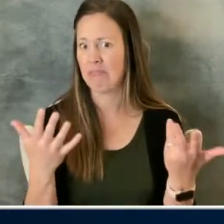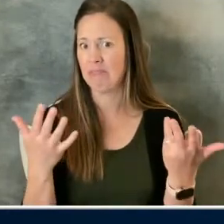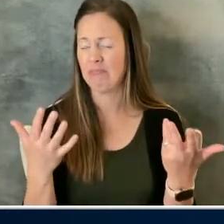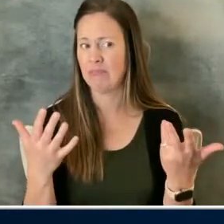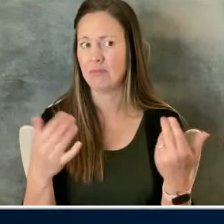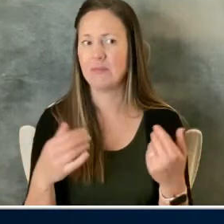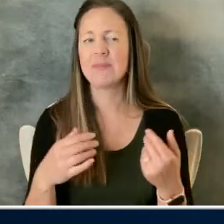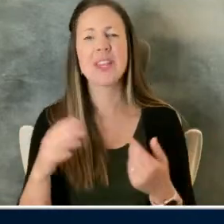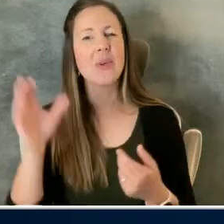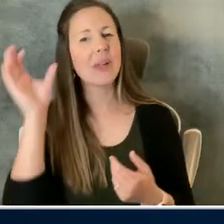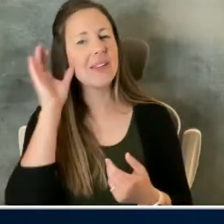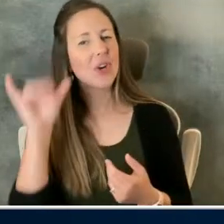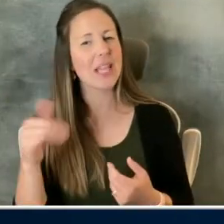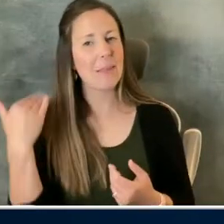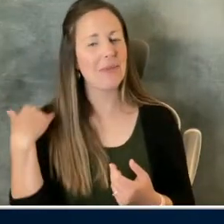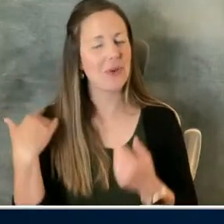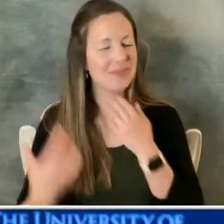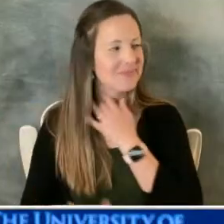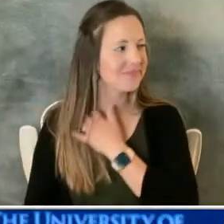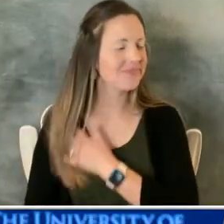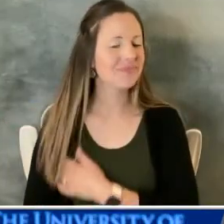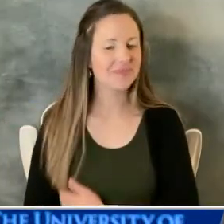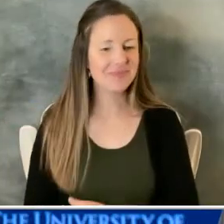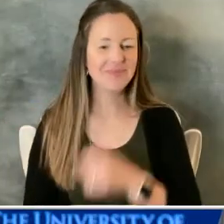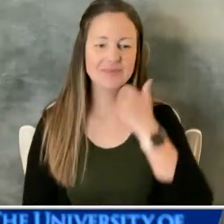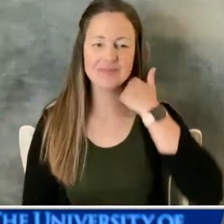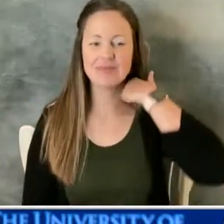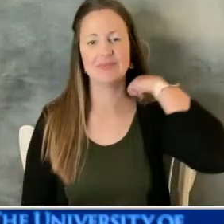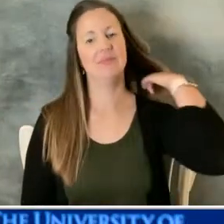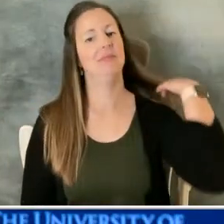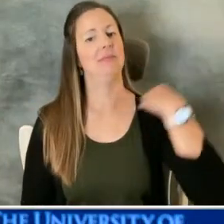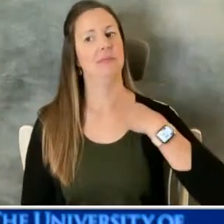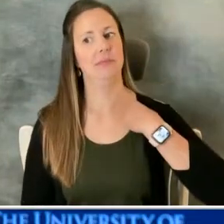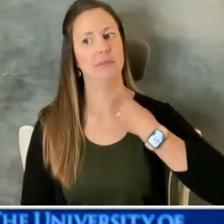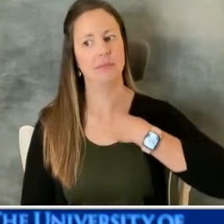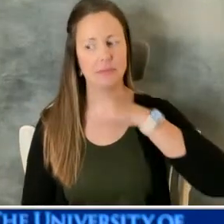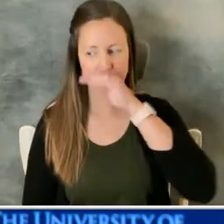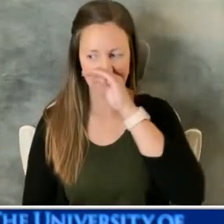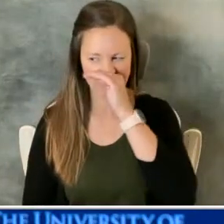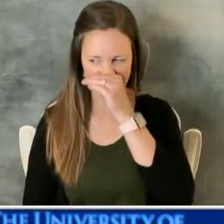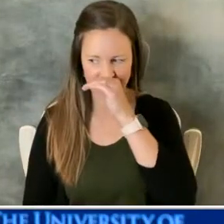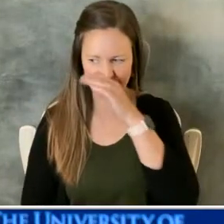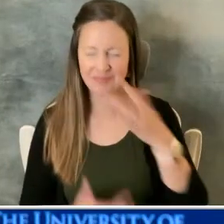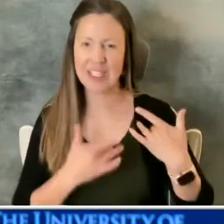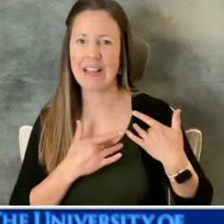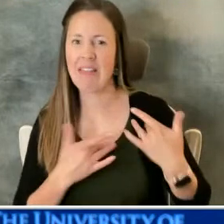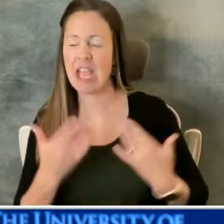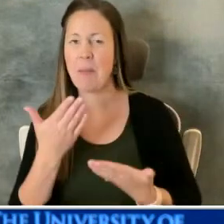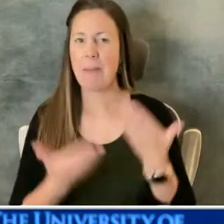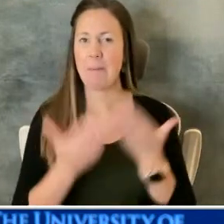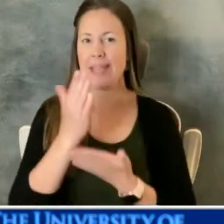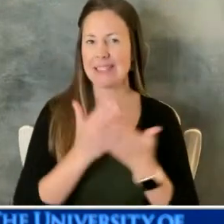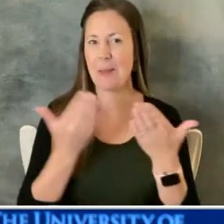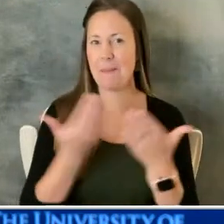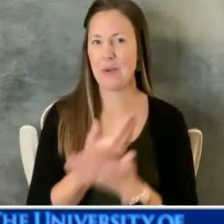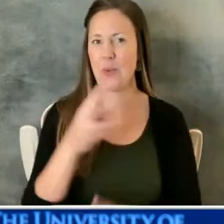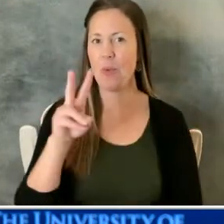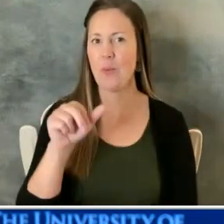before. Yeah, I would say there's likelihood of some new variant of some degree